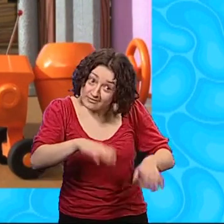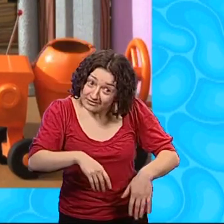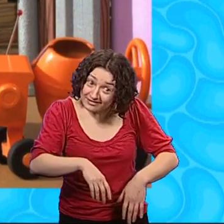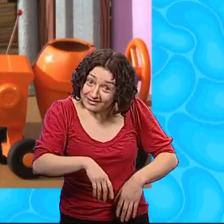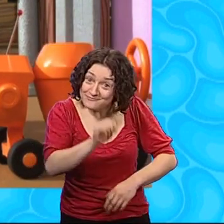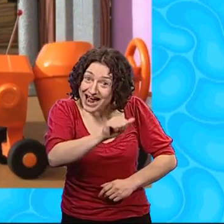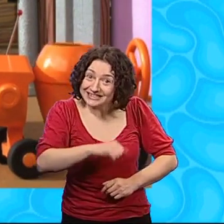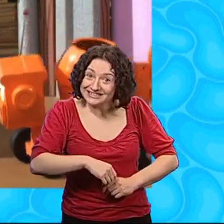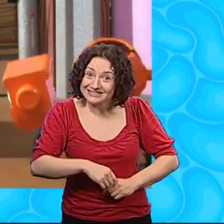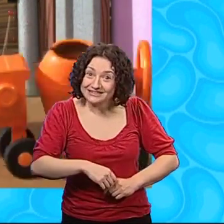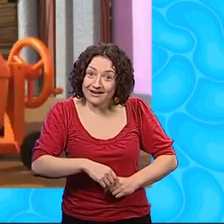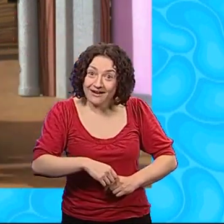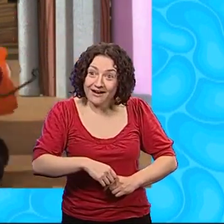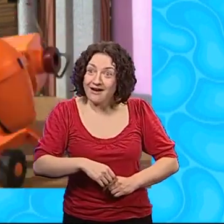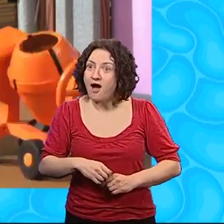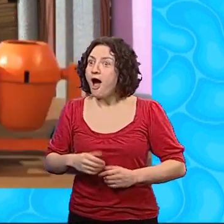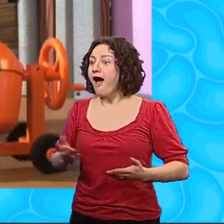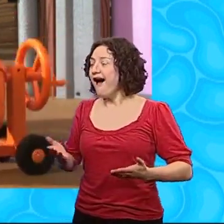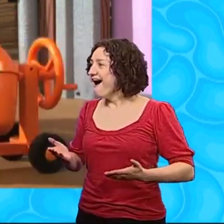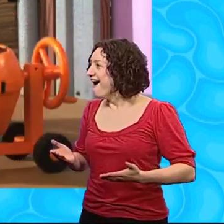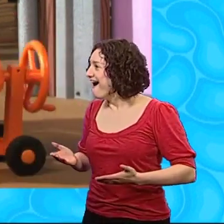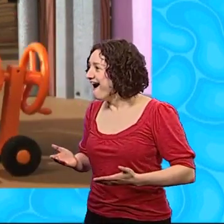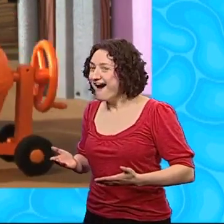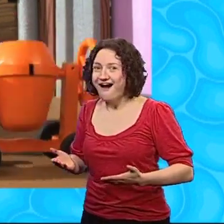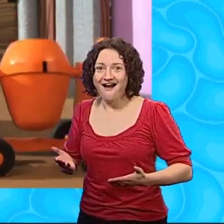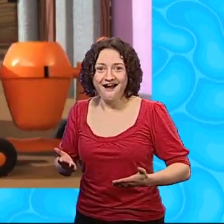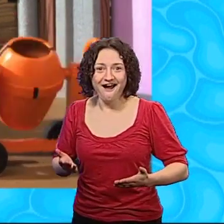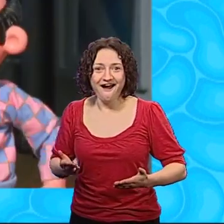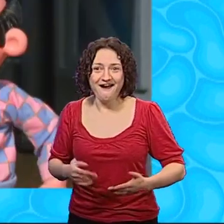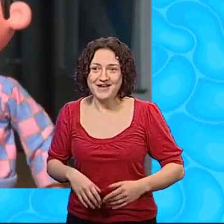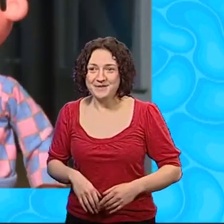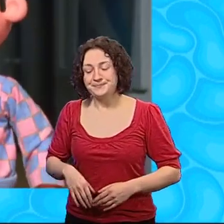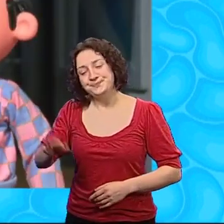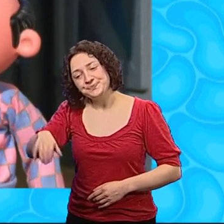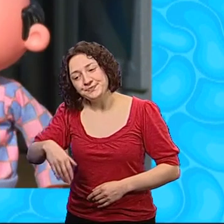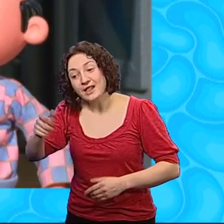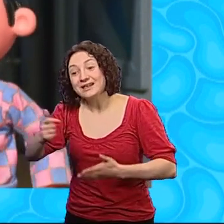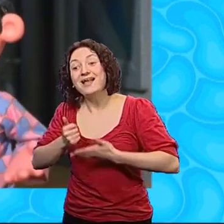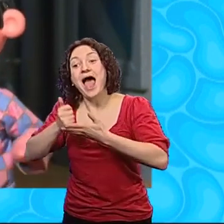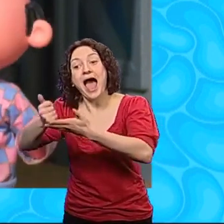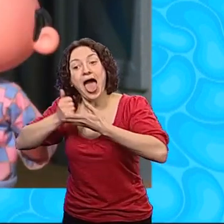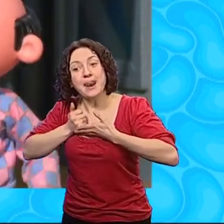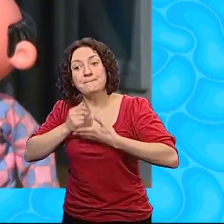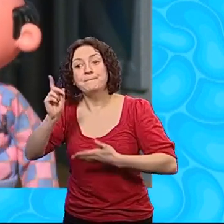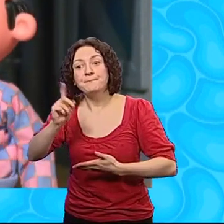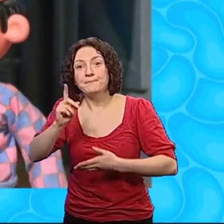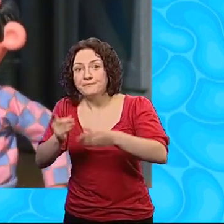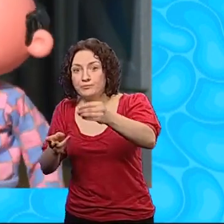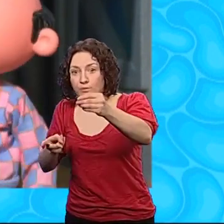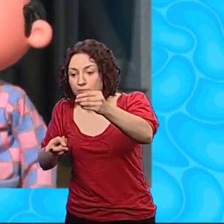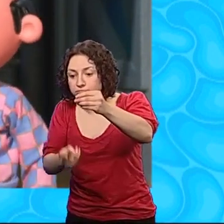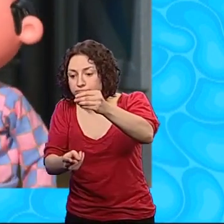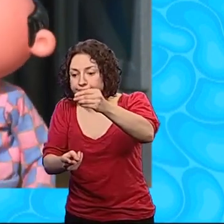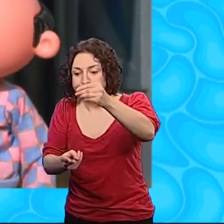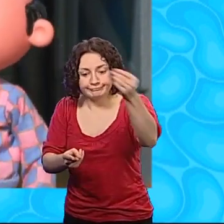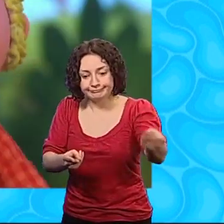and what they do, Dizzy. Oh, wow. They're here to help me with the sunflower harvest,